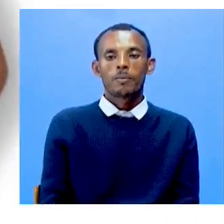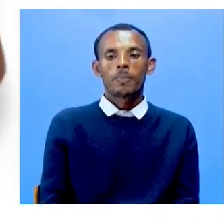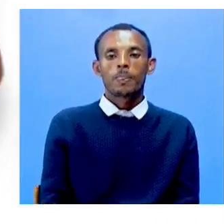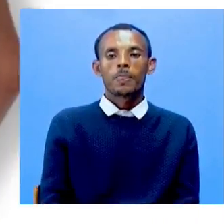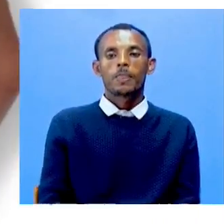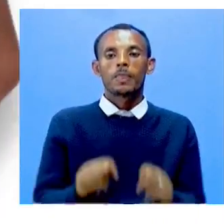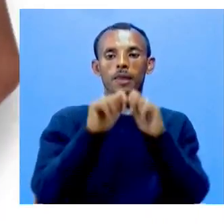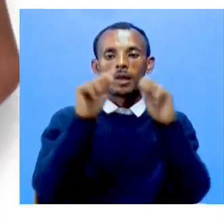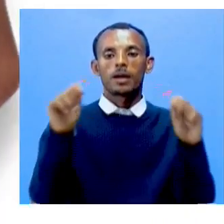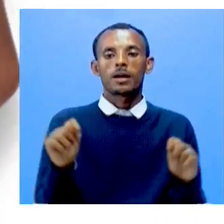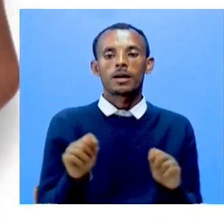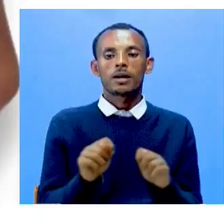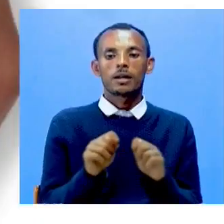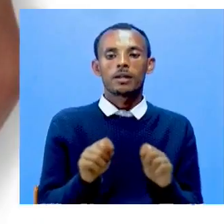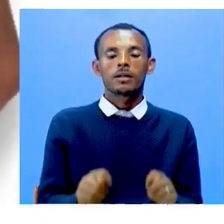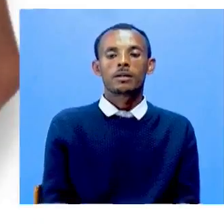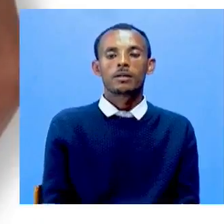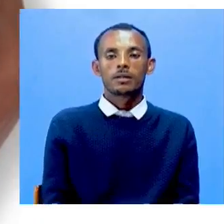triangle